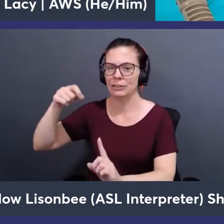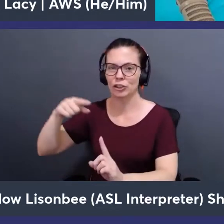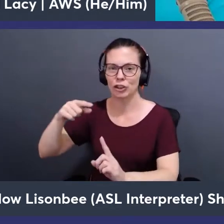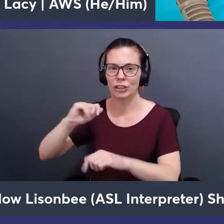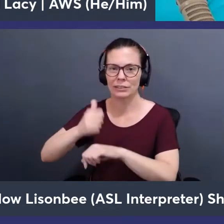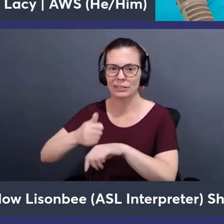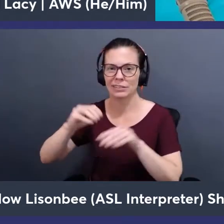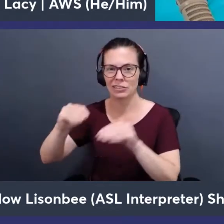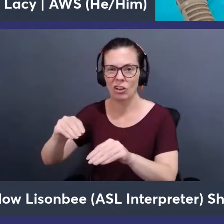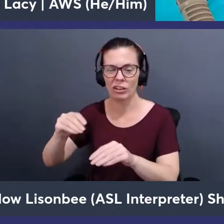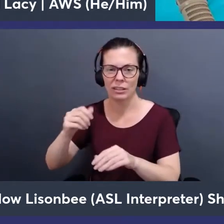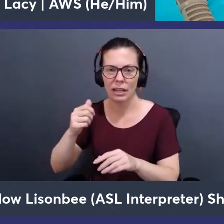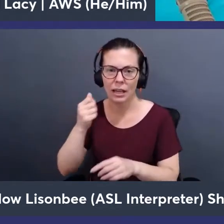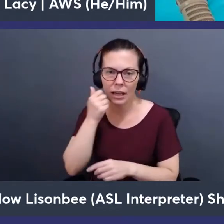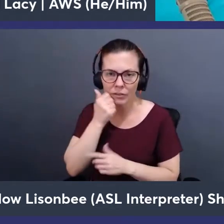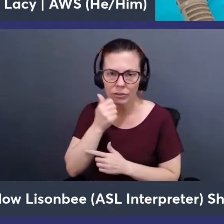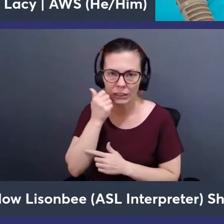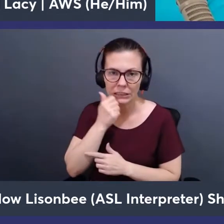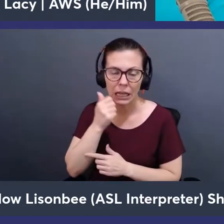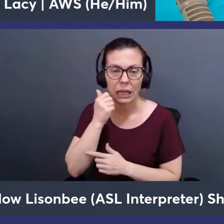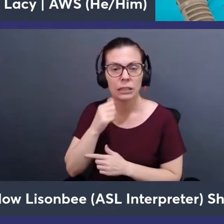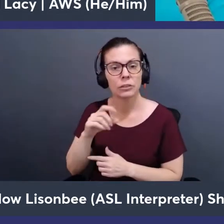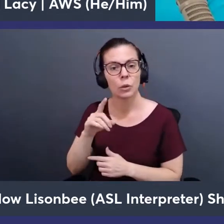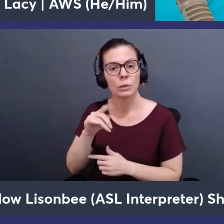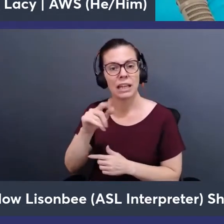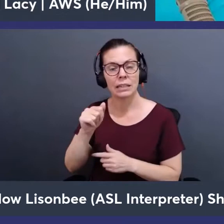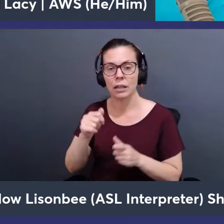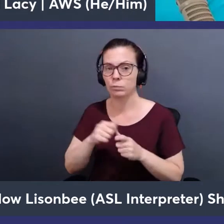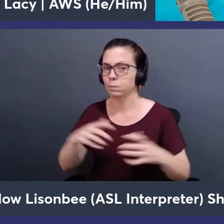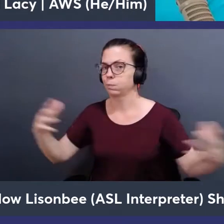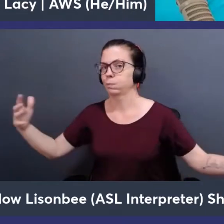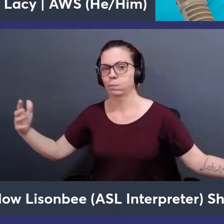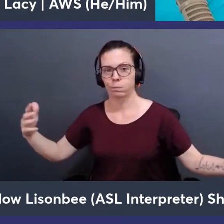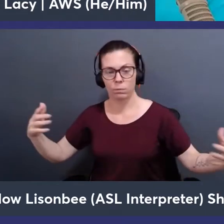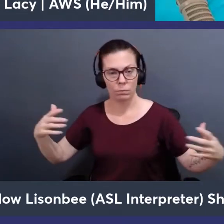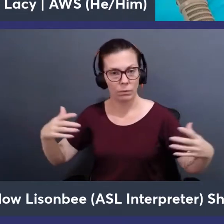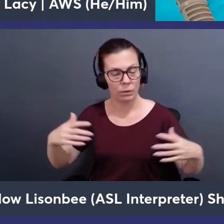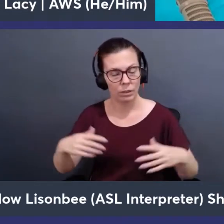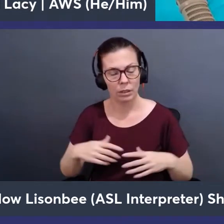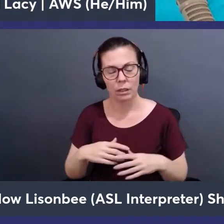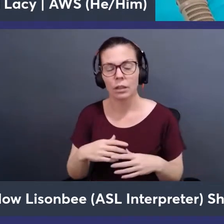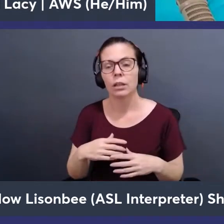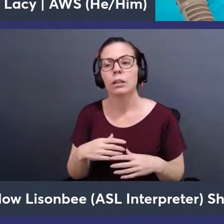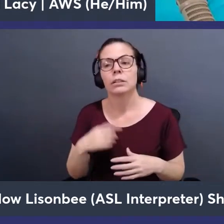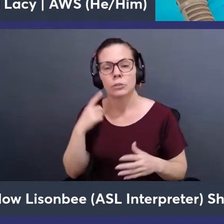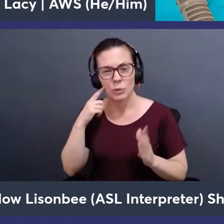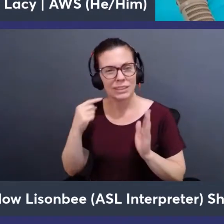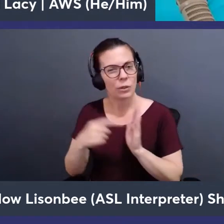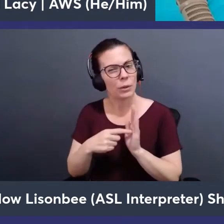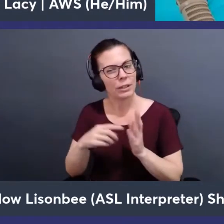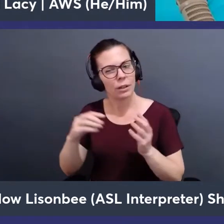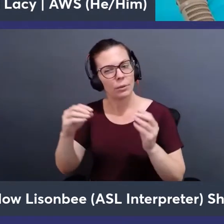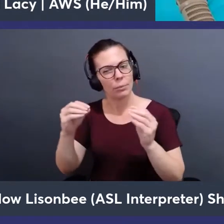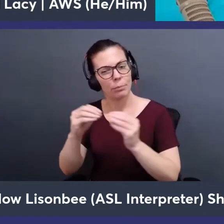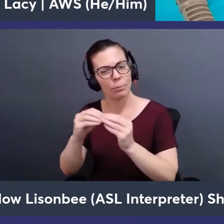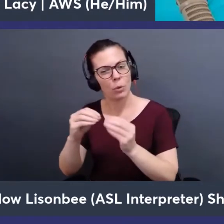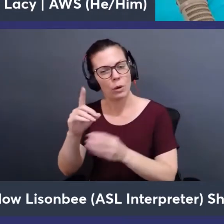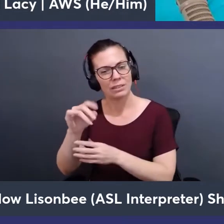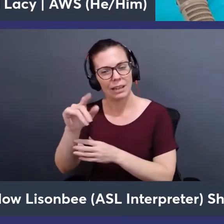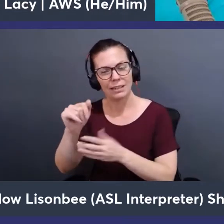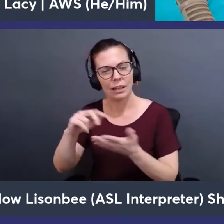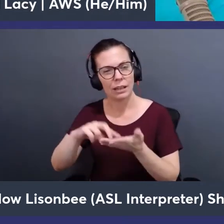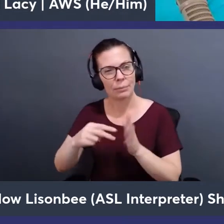So data is growing exponentially. But what we see is more data doesn't mean to have a